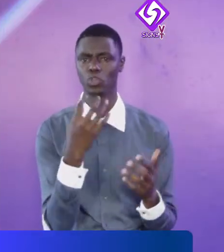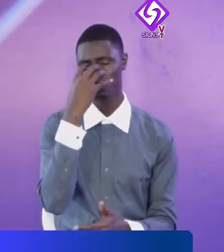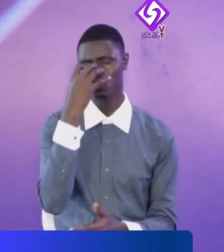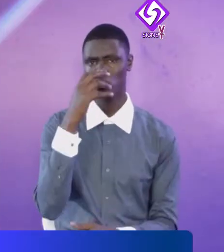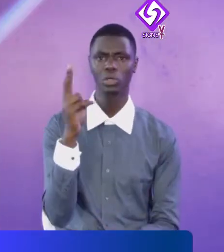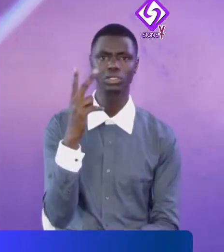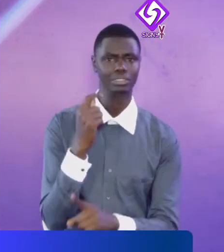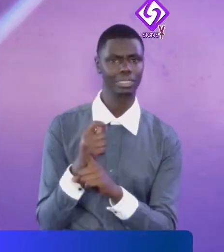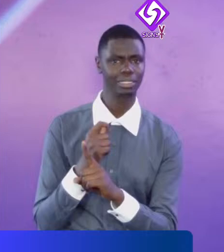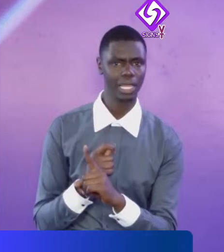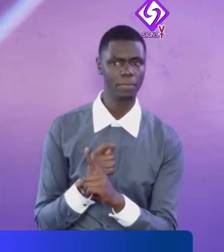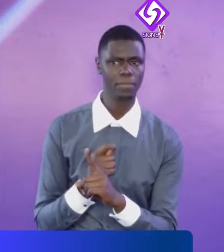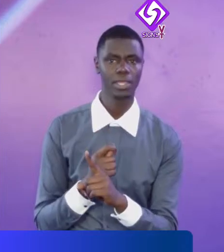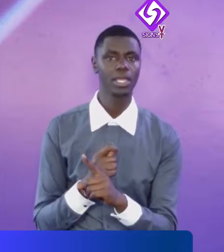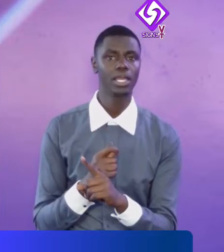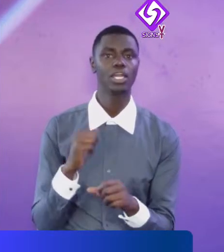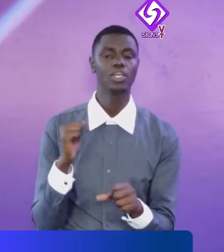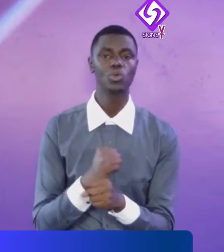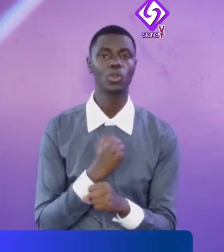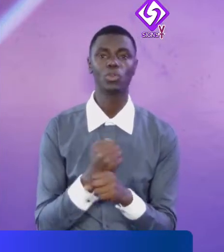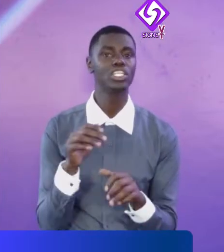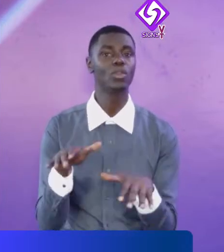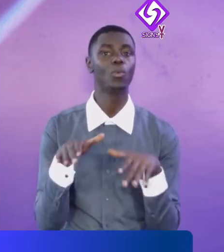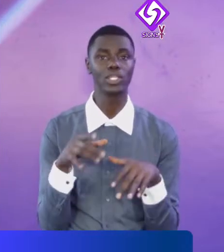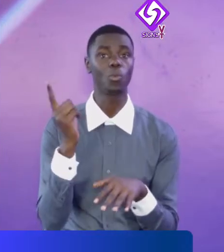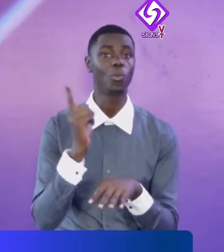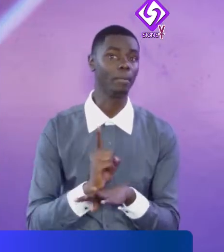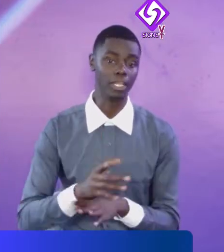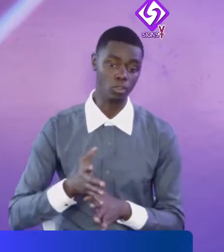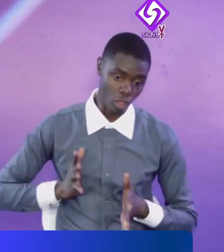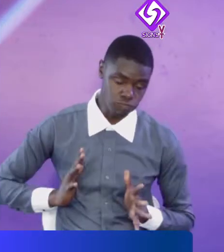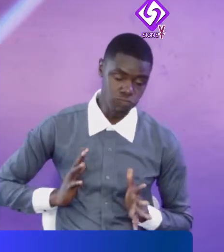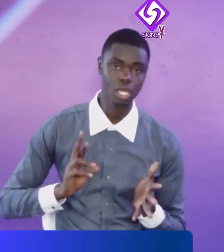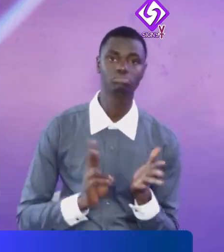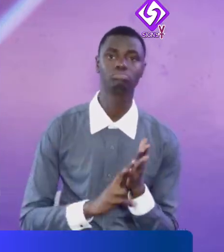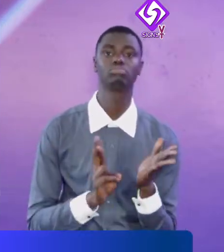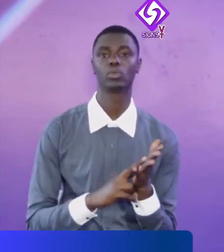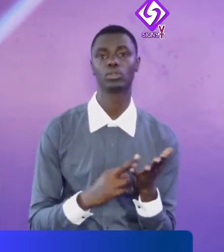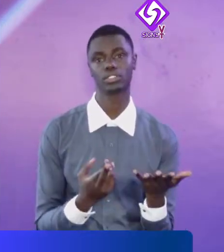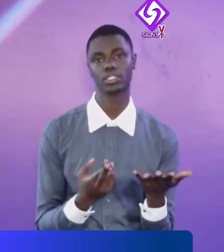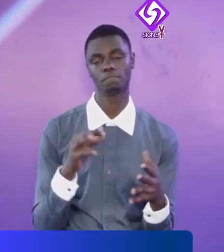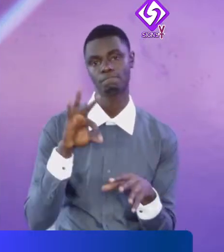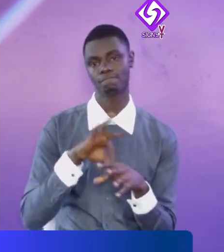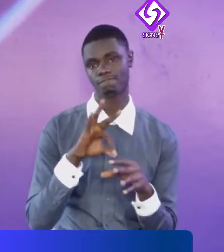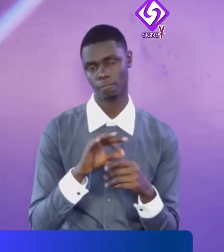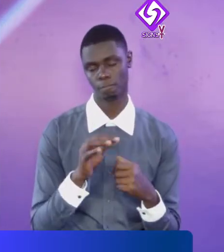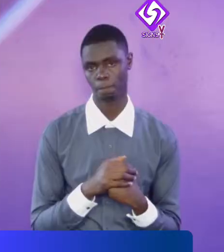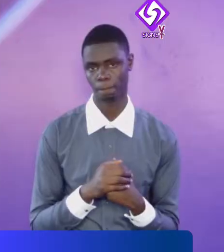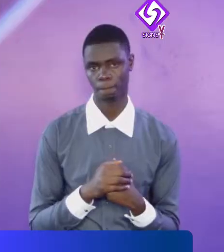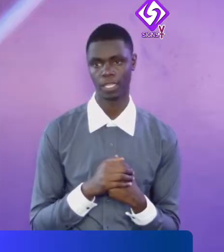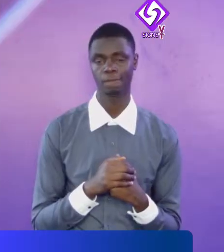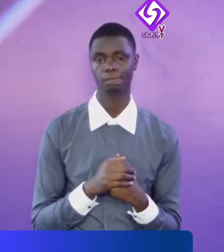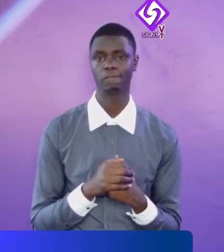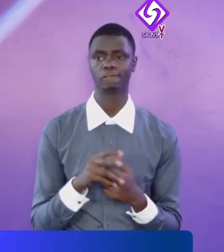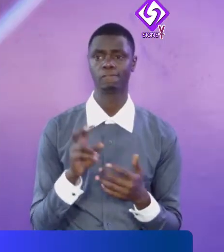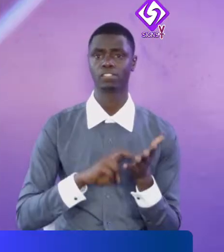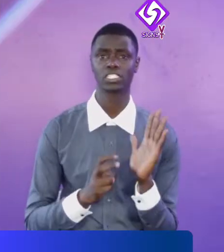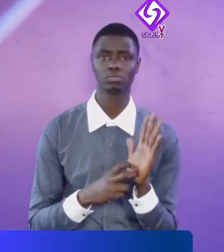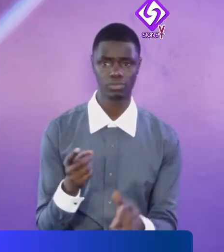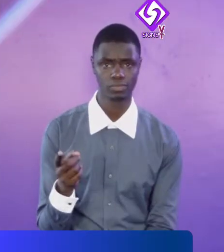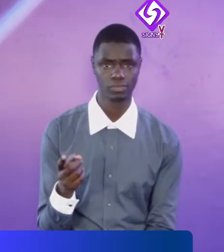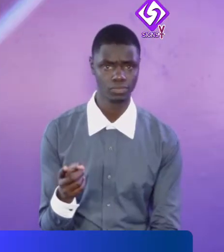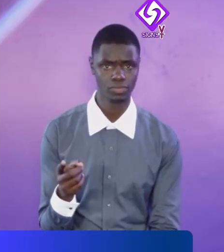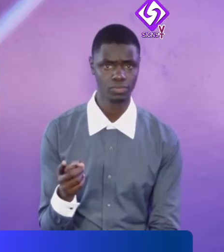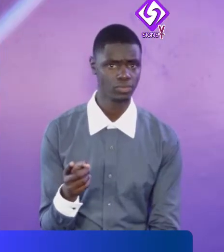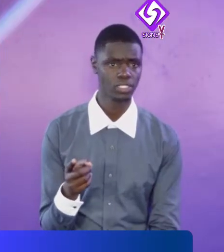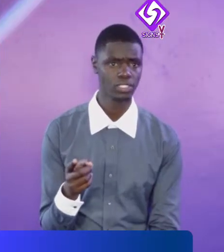term, you won't even wait for a minute. You'll run and register to vote. So go register to vote. Yeah. Does this mean that you know